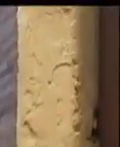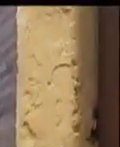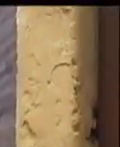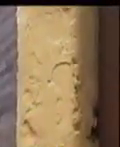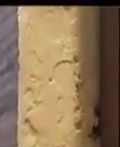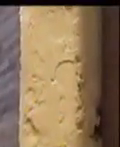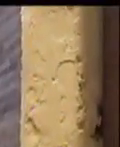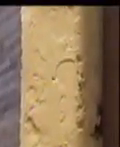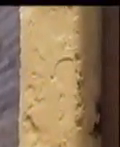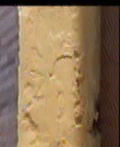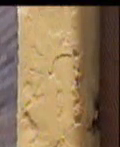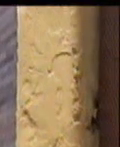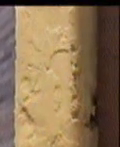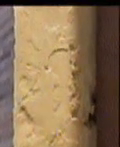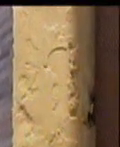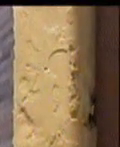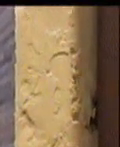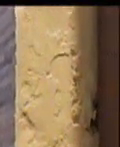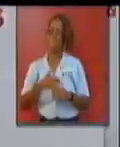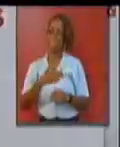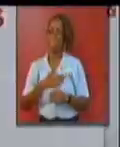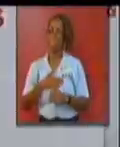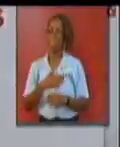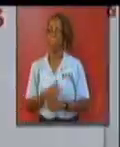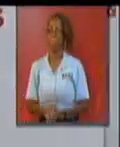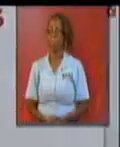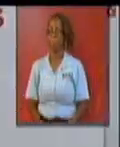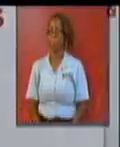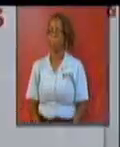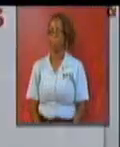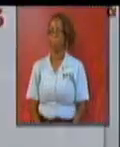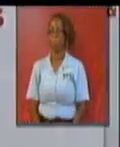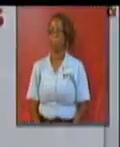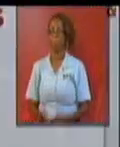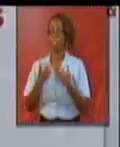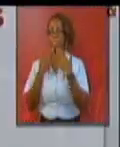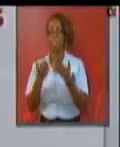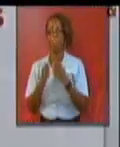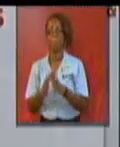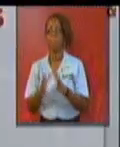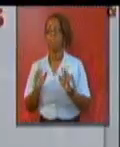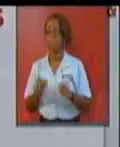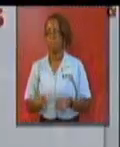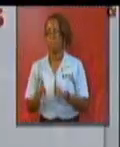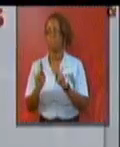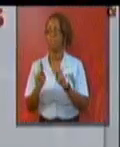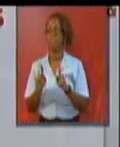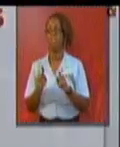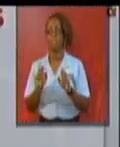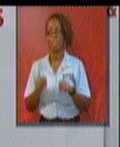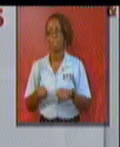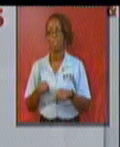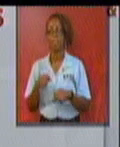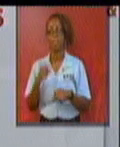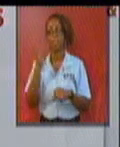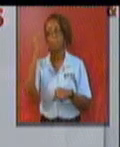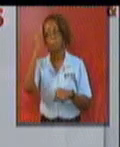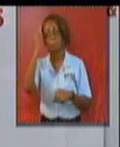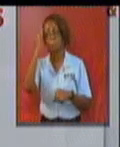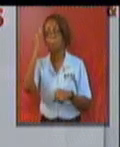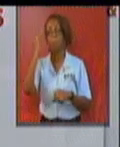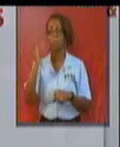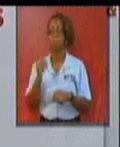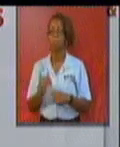enters what would have been the carnival period. As we move into what would normally be another mass gathering season, we really have